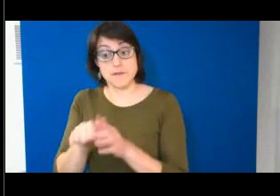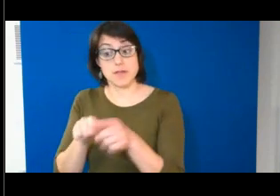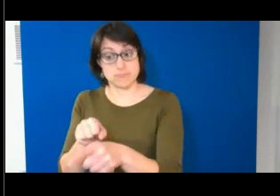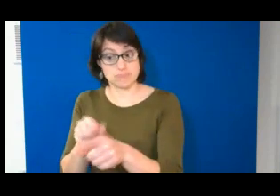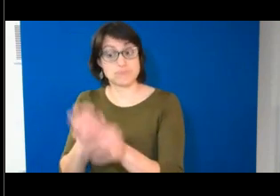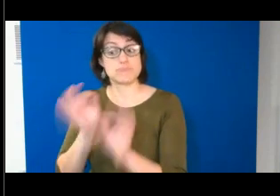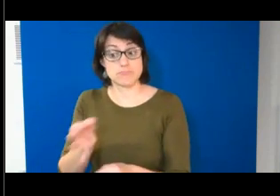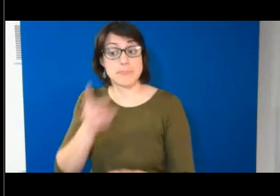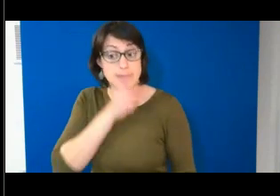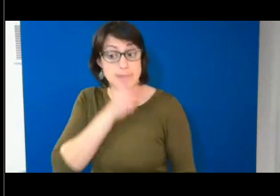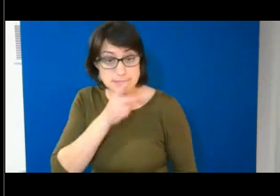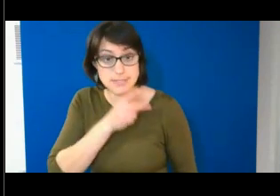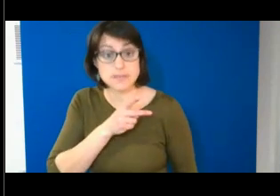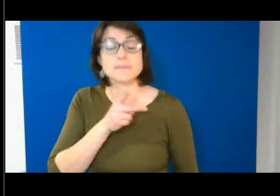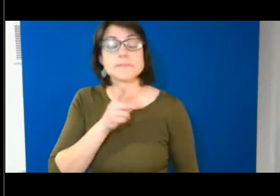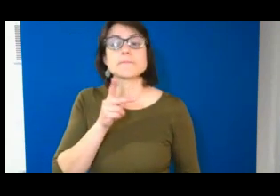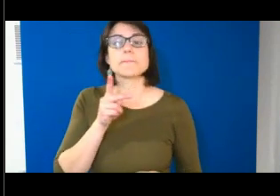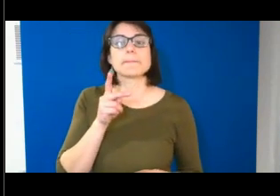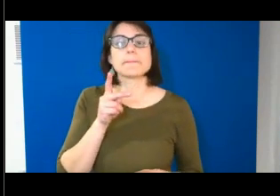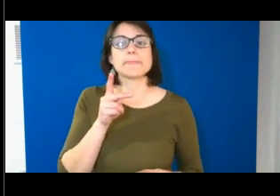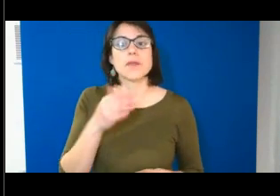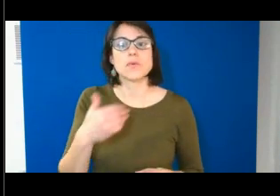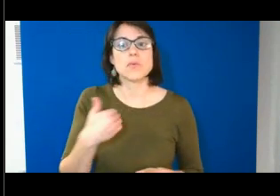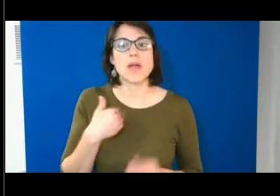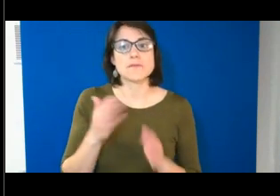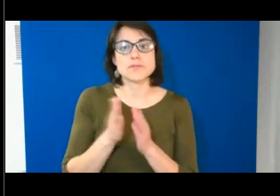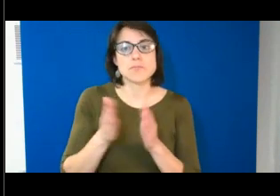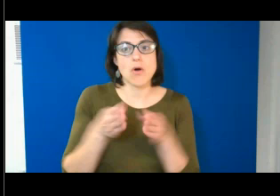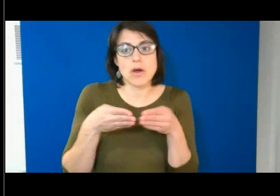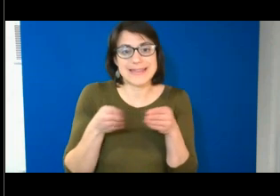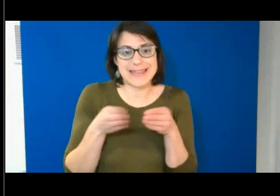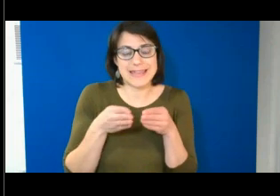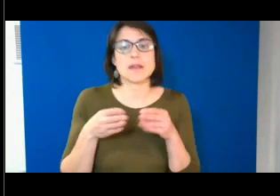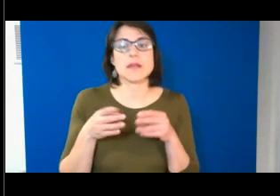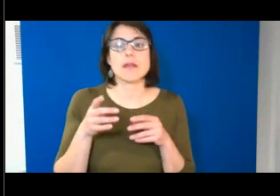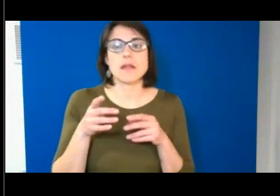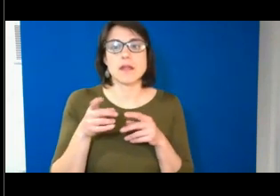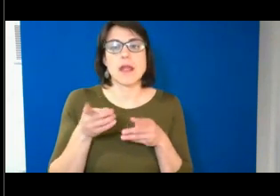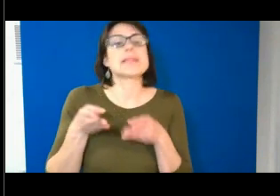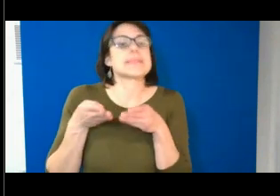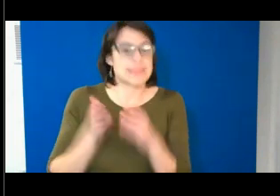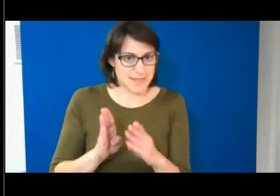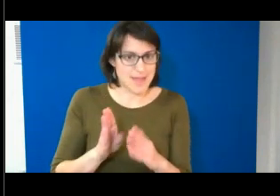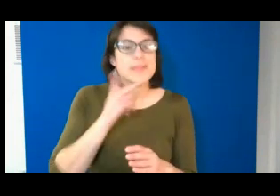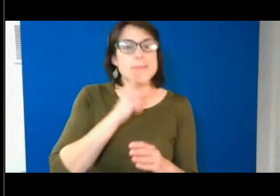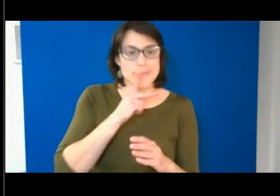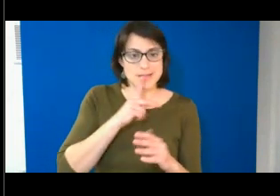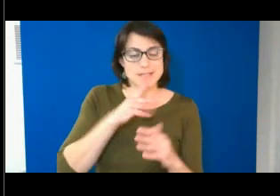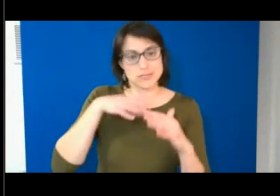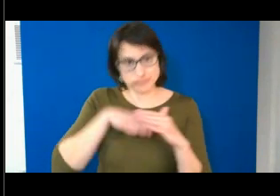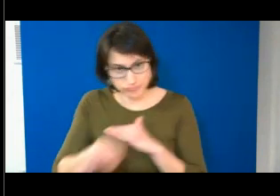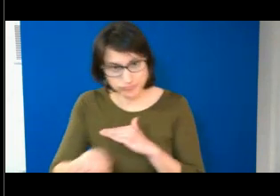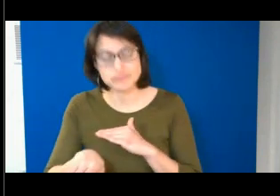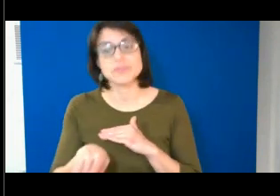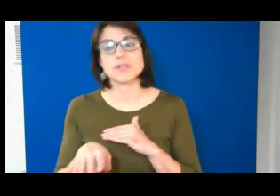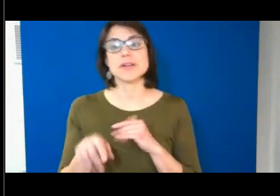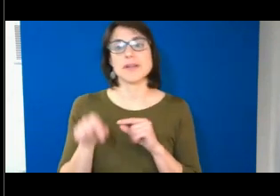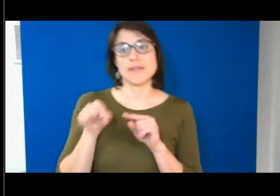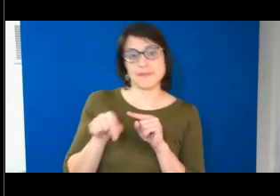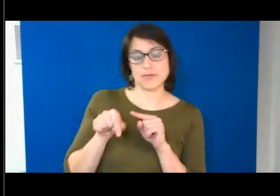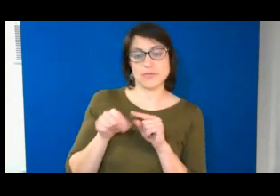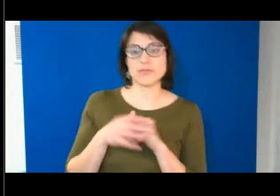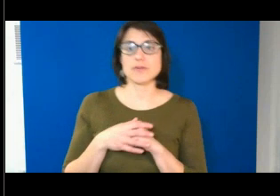sounds good. We have the small gate here, so we let the plastic flow through a west net down here. And if